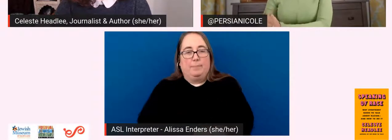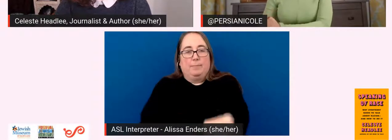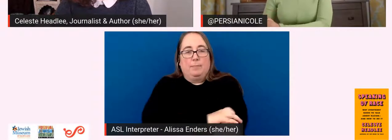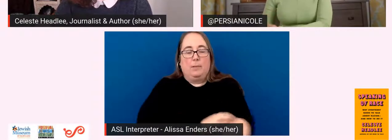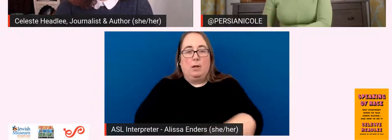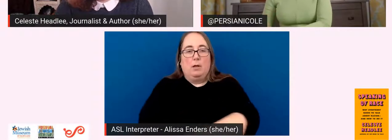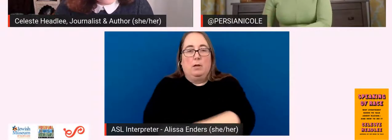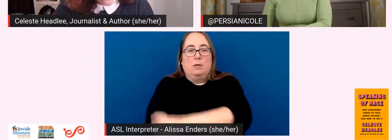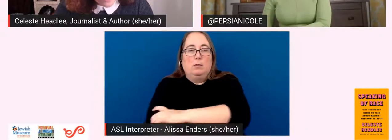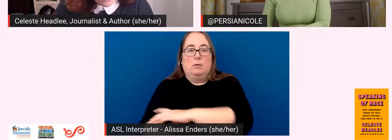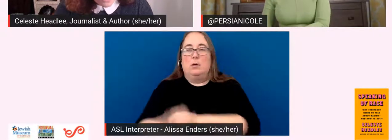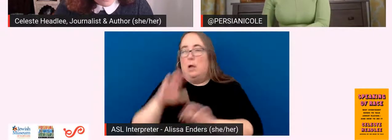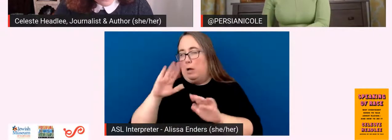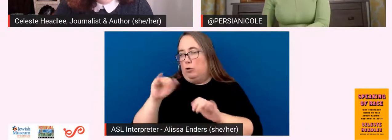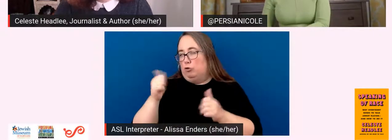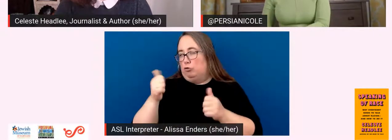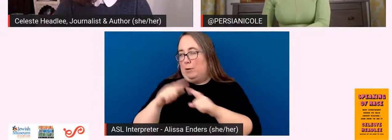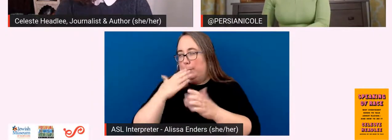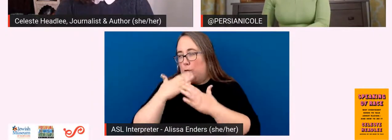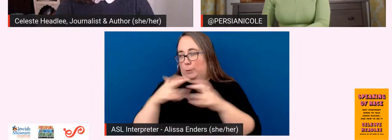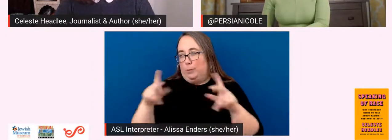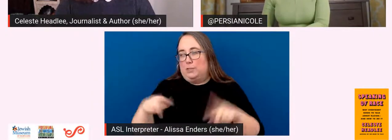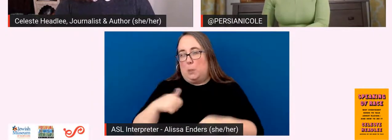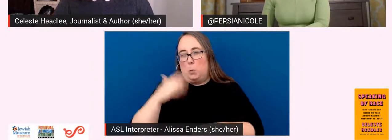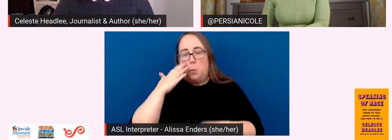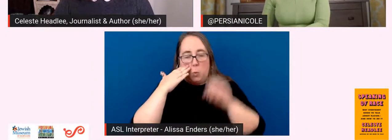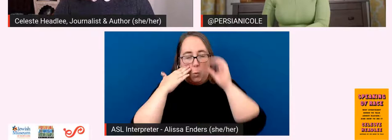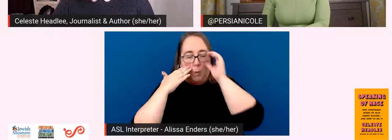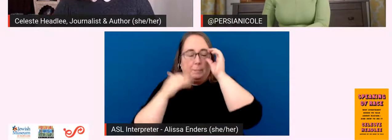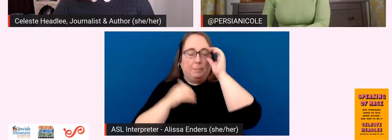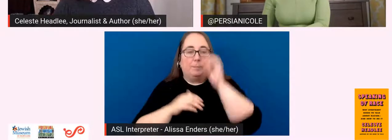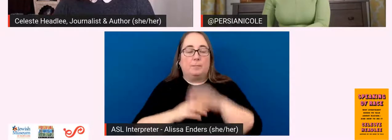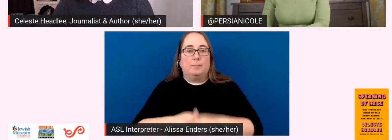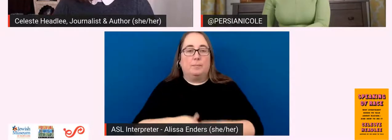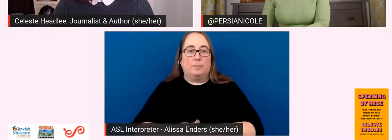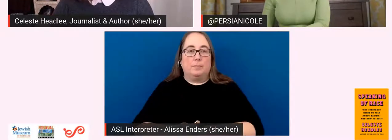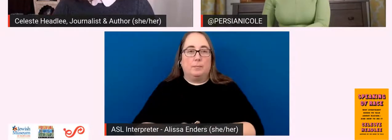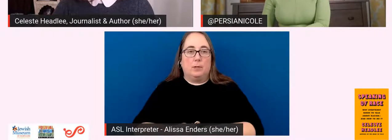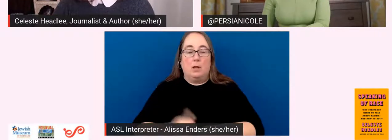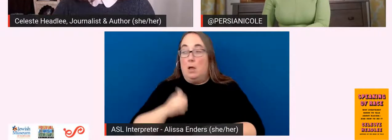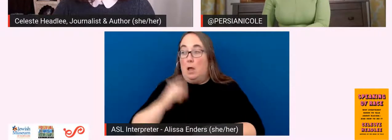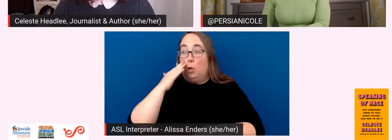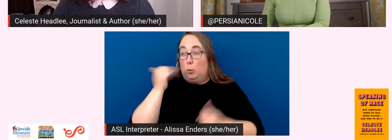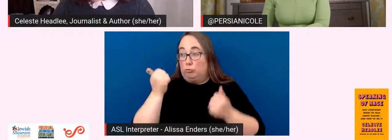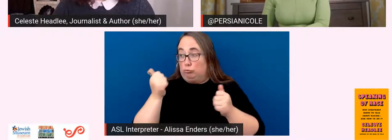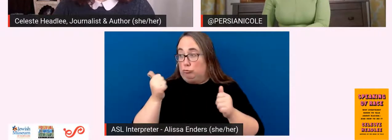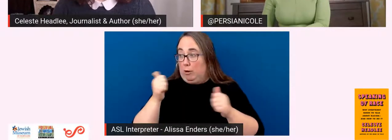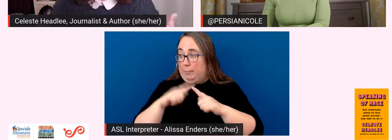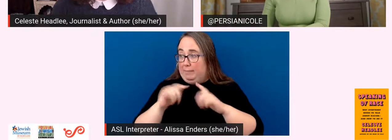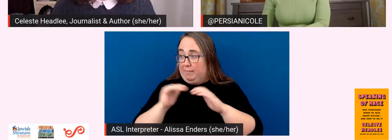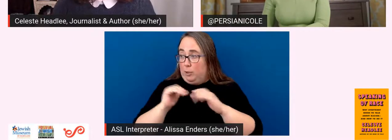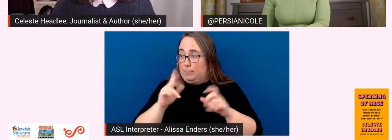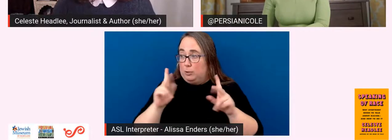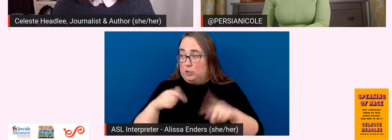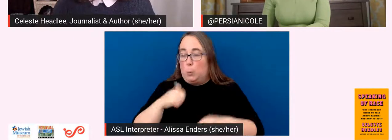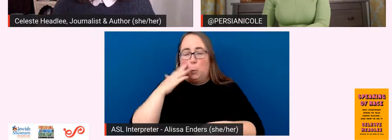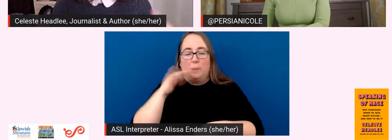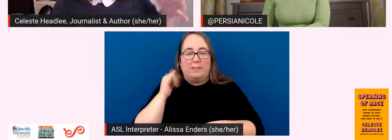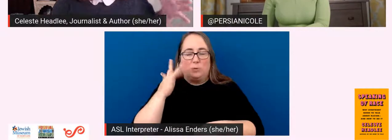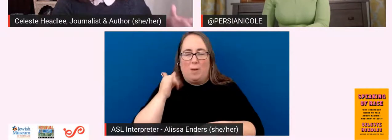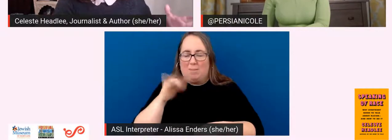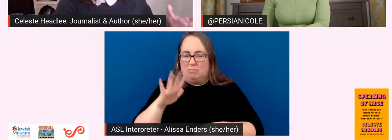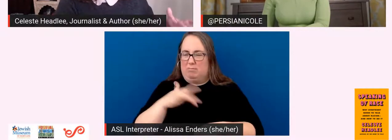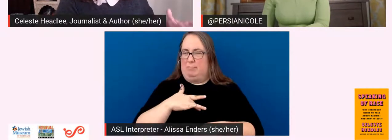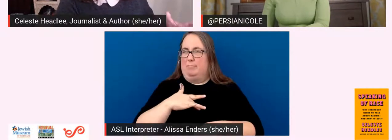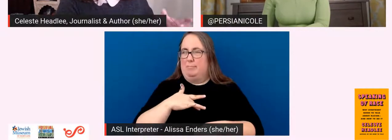know, I know you try to be a good person, and I know that you are try to be a fair person. And that's why it strikes me so